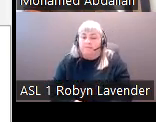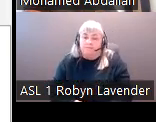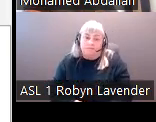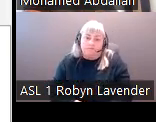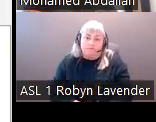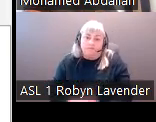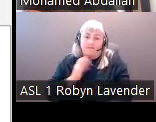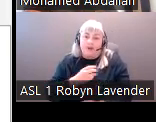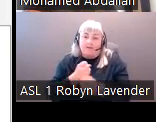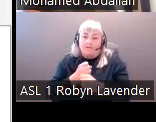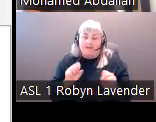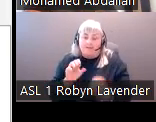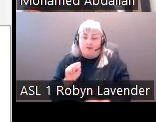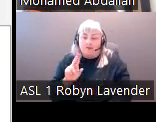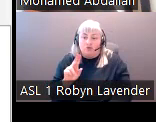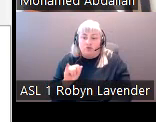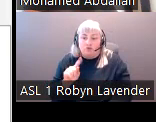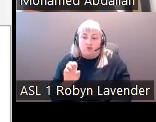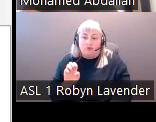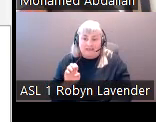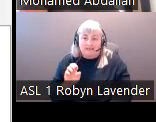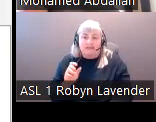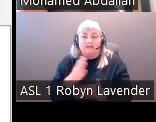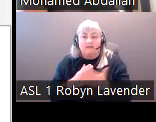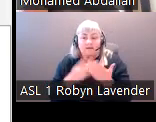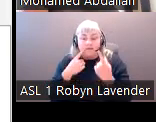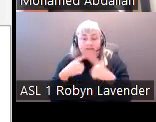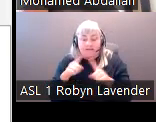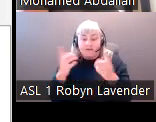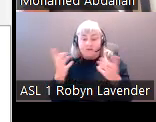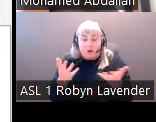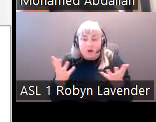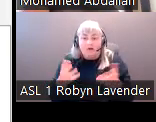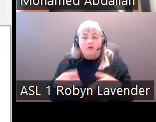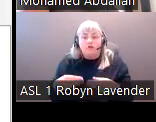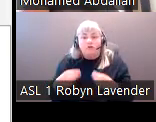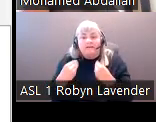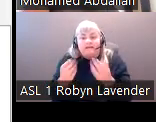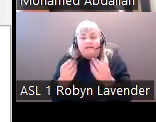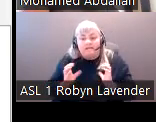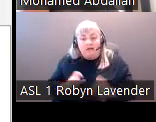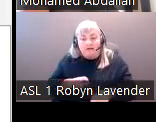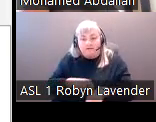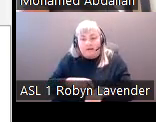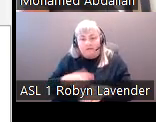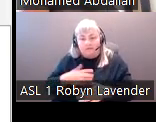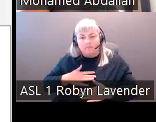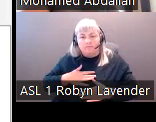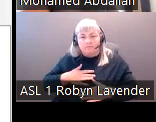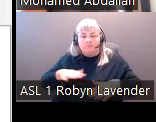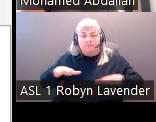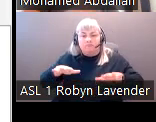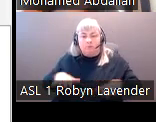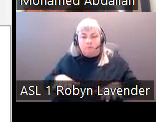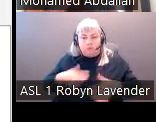is, you know, we allow clients to have that time to breathe for a second. They get at least a week before we